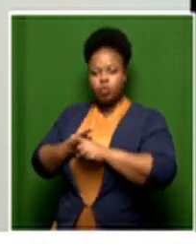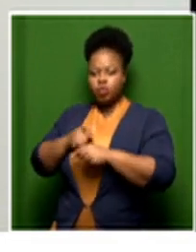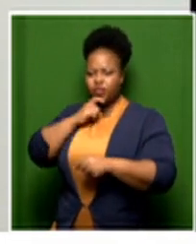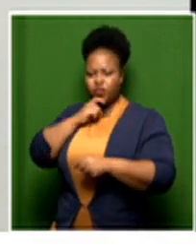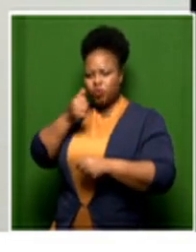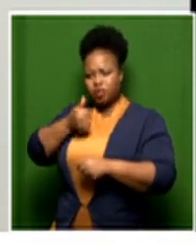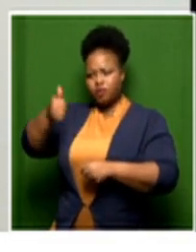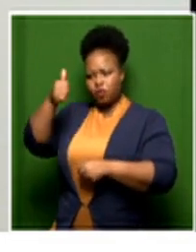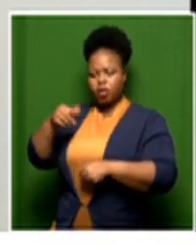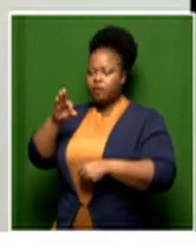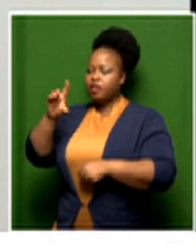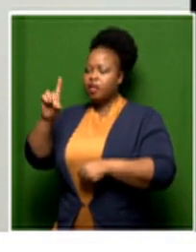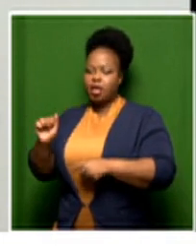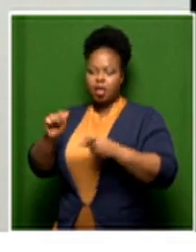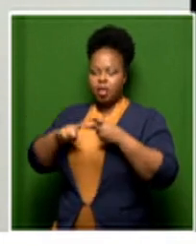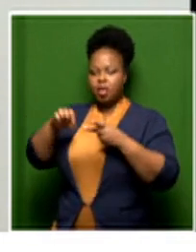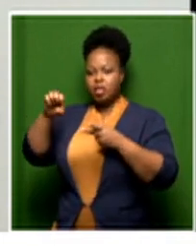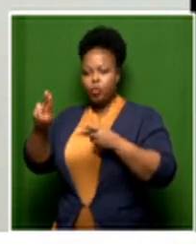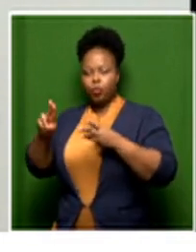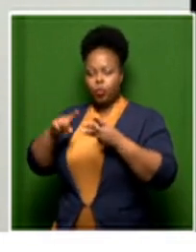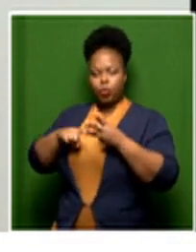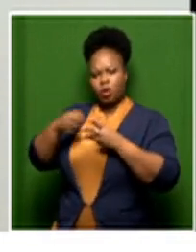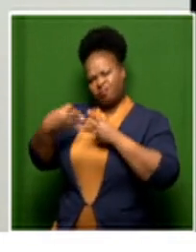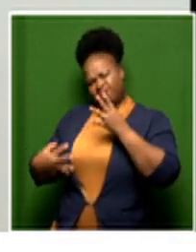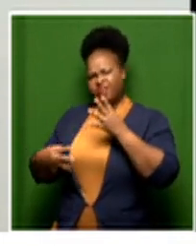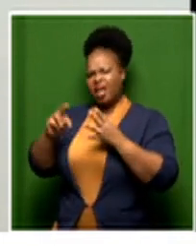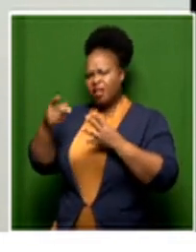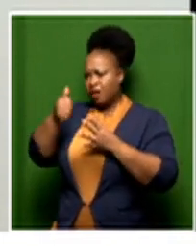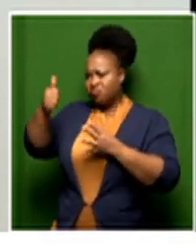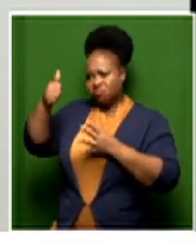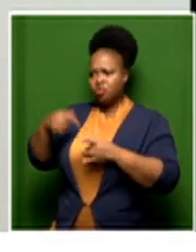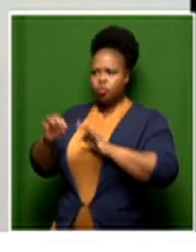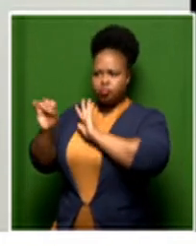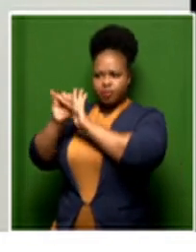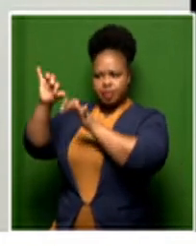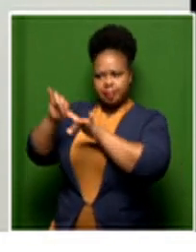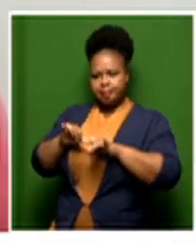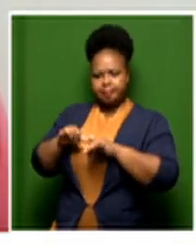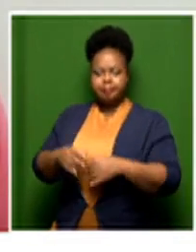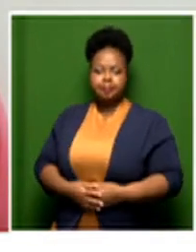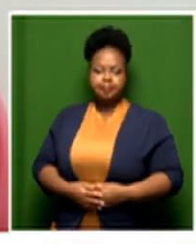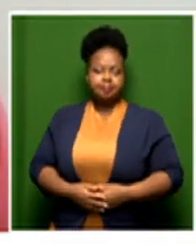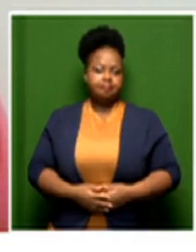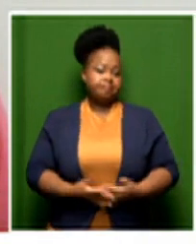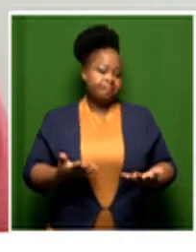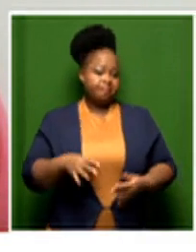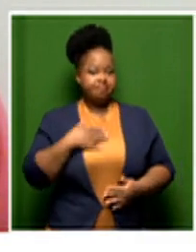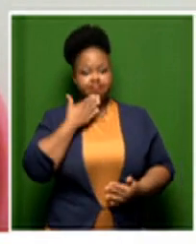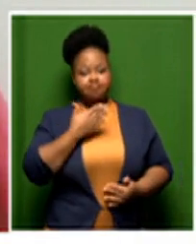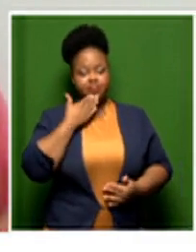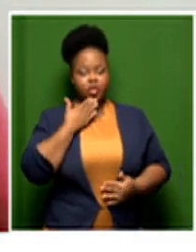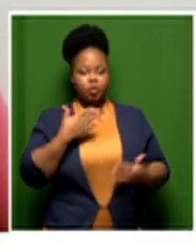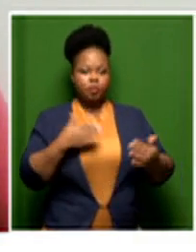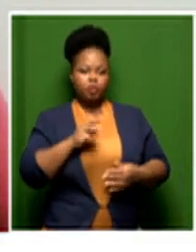regulatory authorities, the FDA, the EU, and other authorities as well. Well, Momeena, we have to leave it there. Thank you so